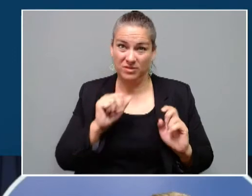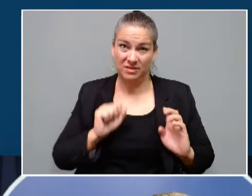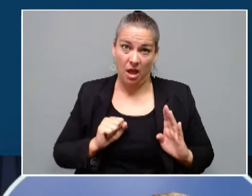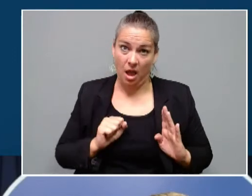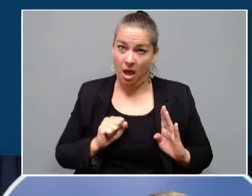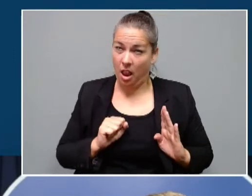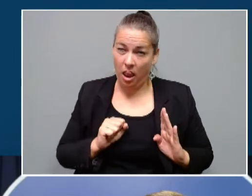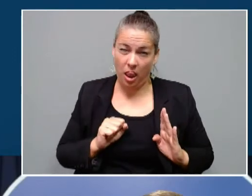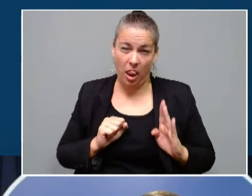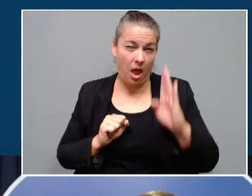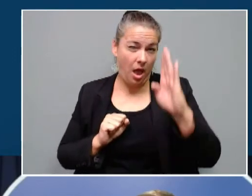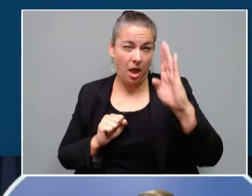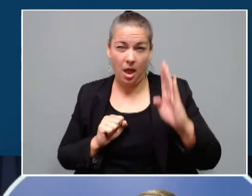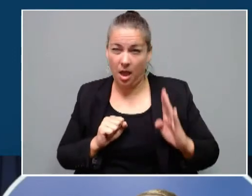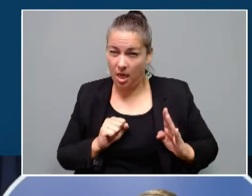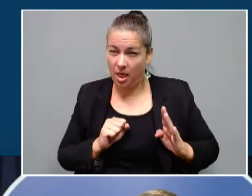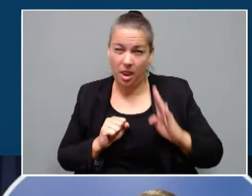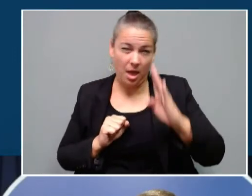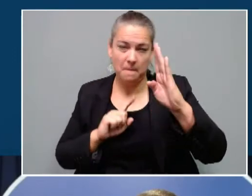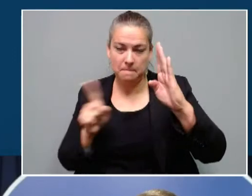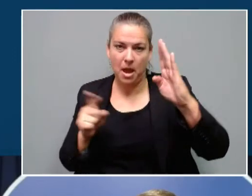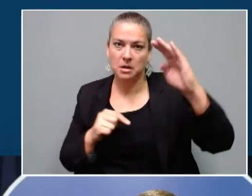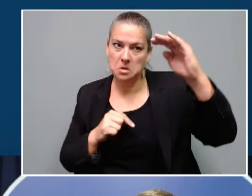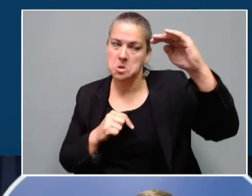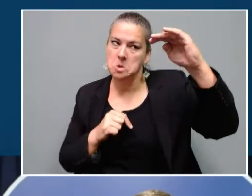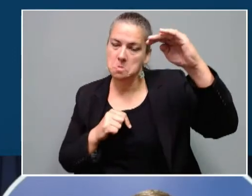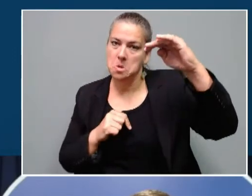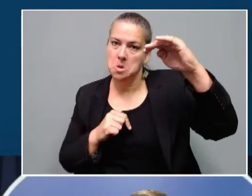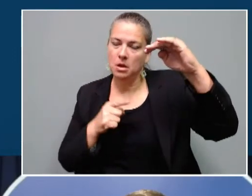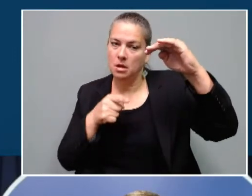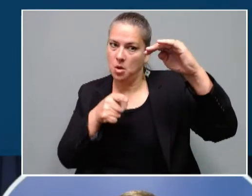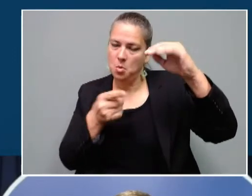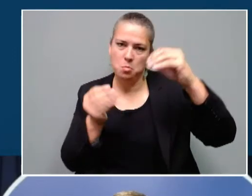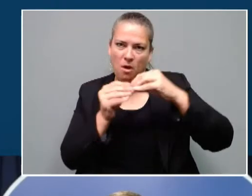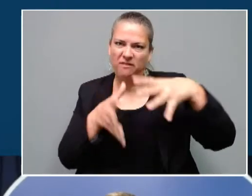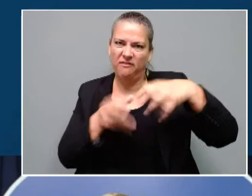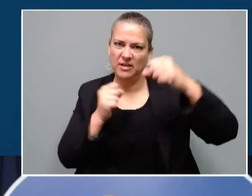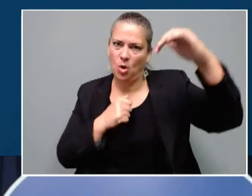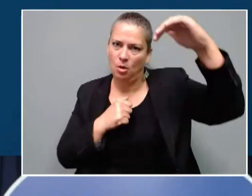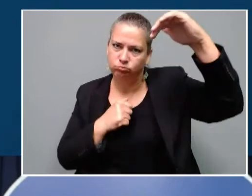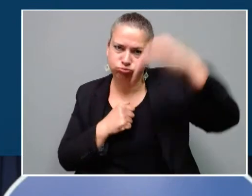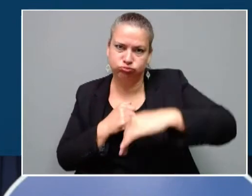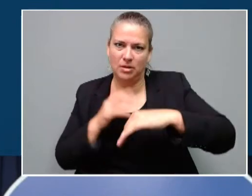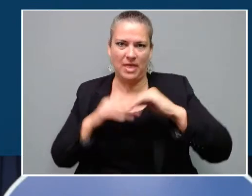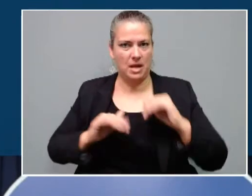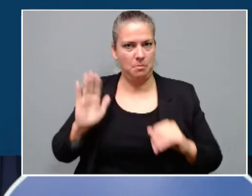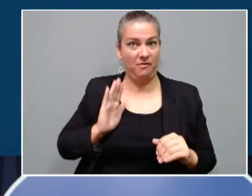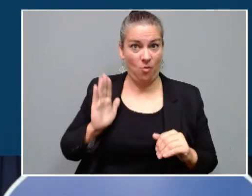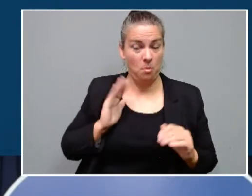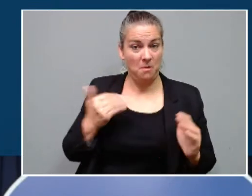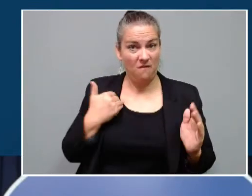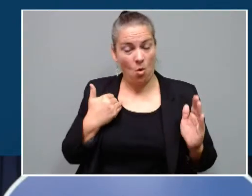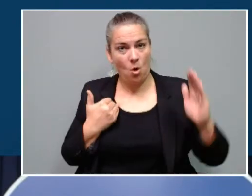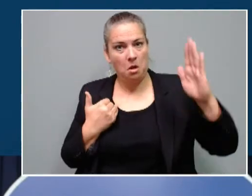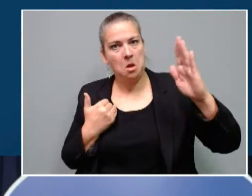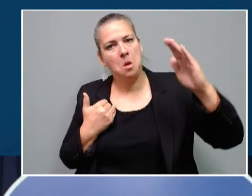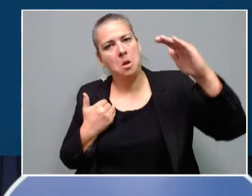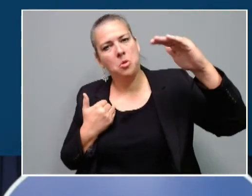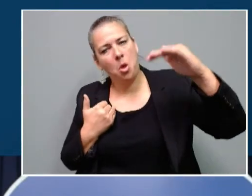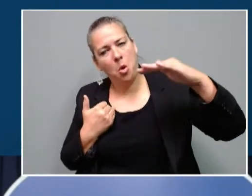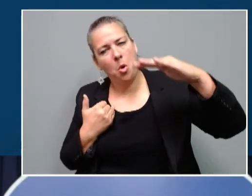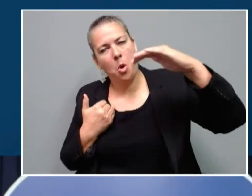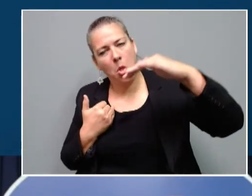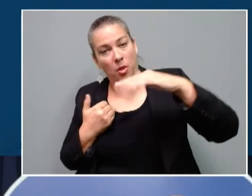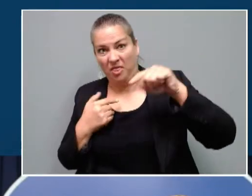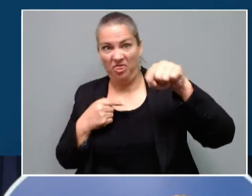this is a faster drop, I think, than we've seen at any other point during the pandemic in positivity rate week